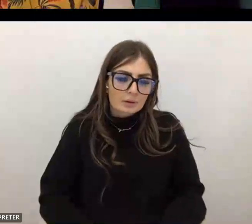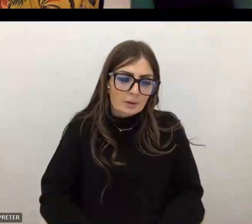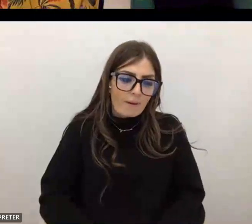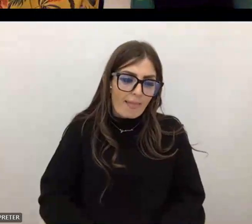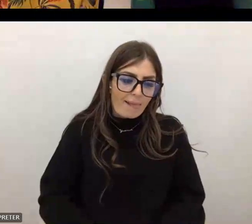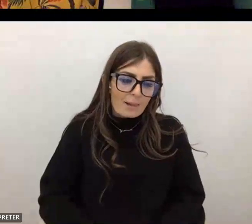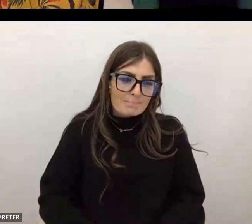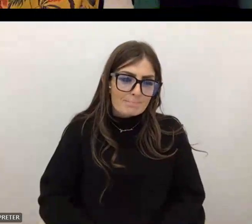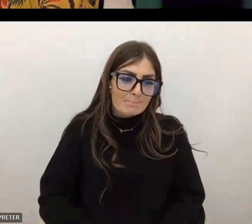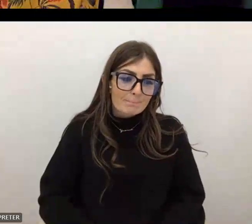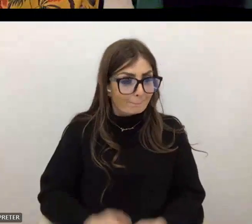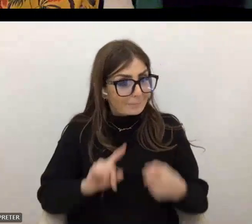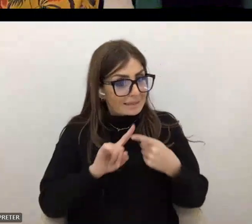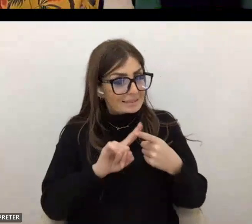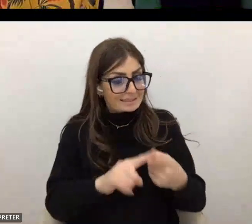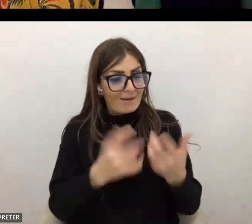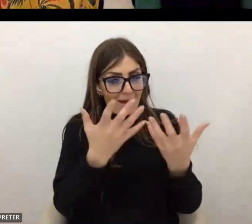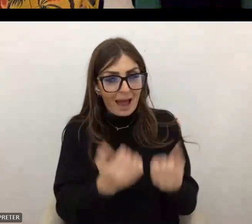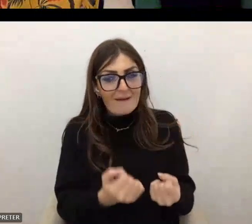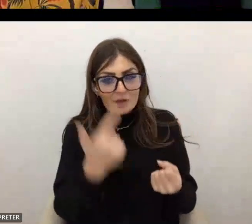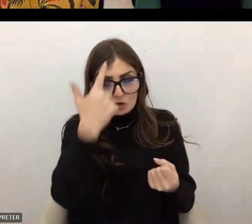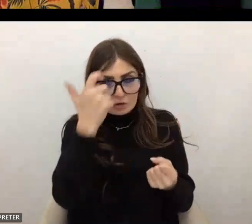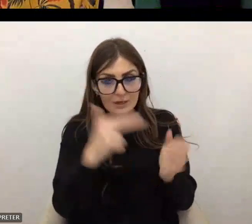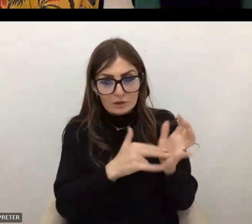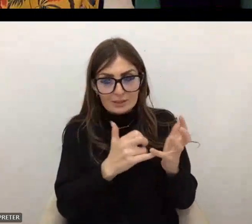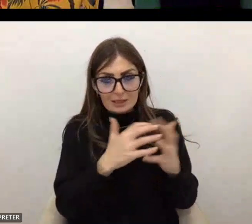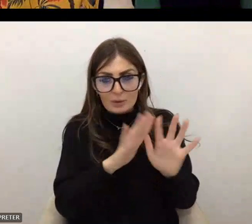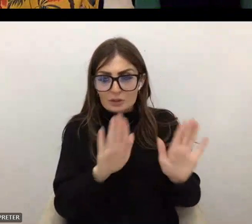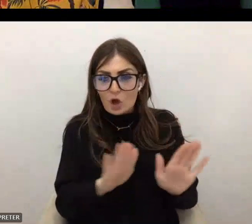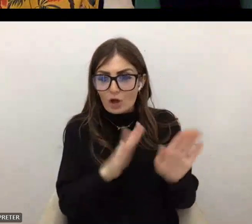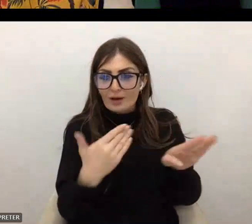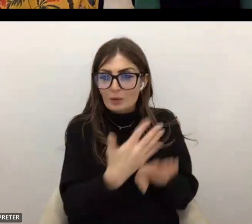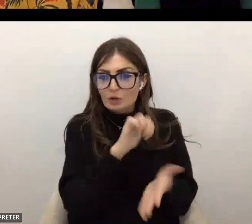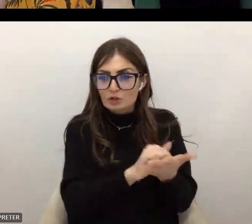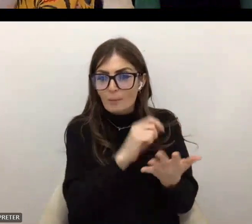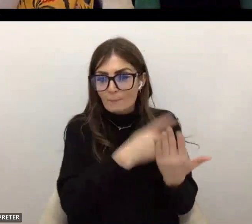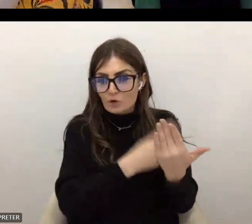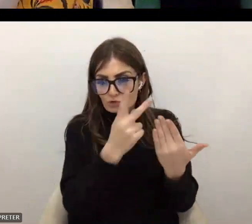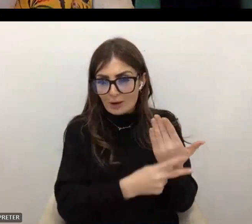Will there still be a Create New South Wales holiday workshop program?